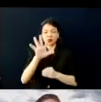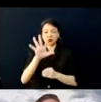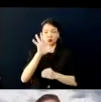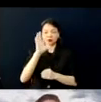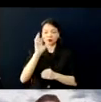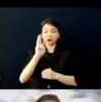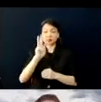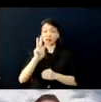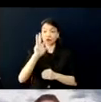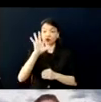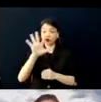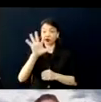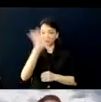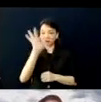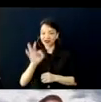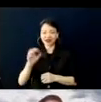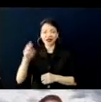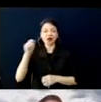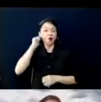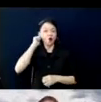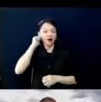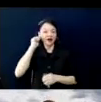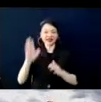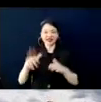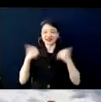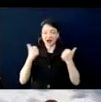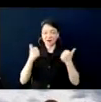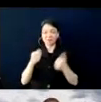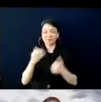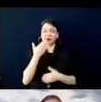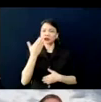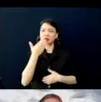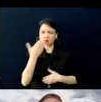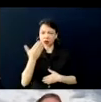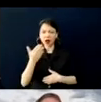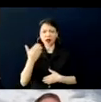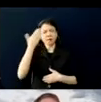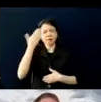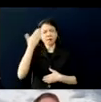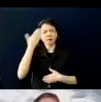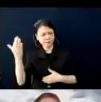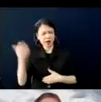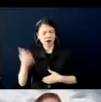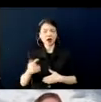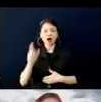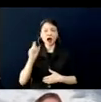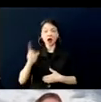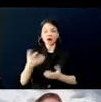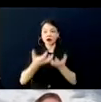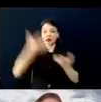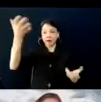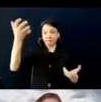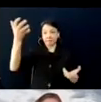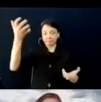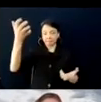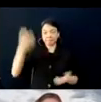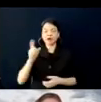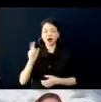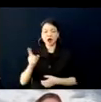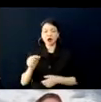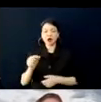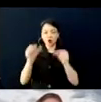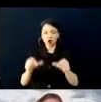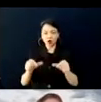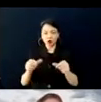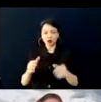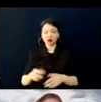So the question is, why is there this big gap? Why do we have so many digitally ready Indonesians who